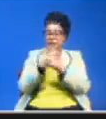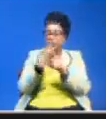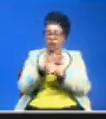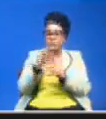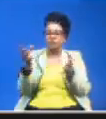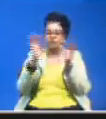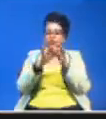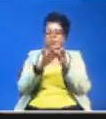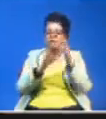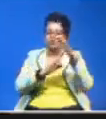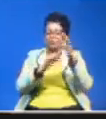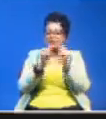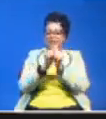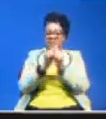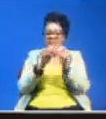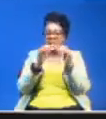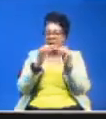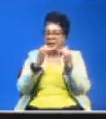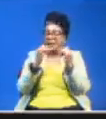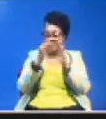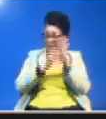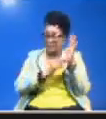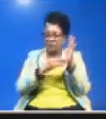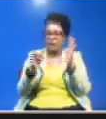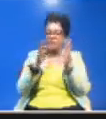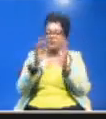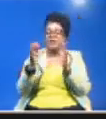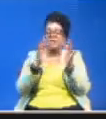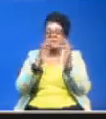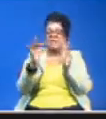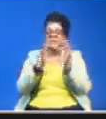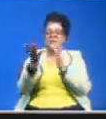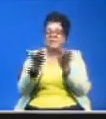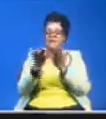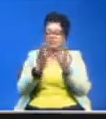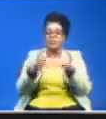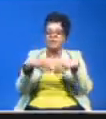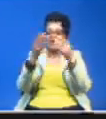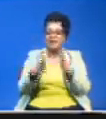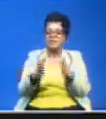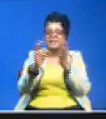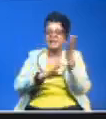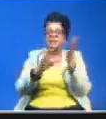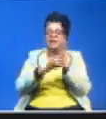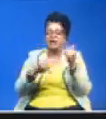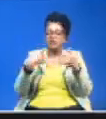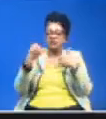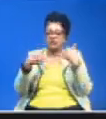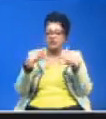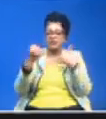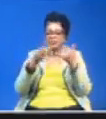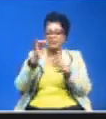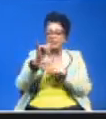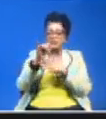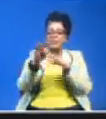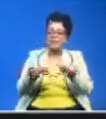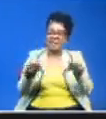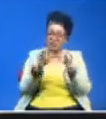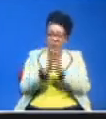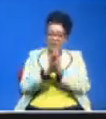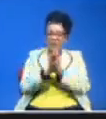join the top 10 list of dominant internet service providers in the country, enjoying an equal pie of the market